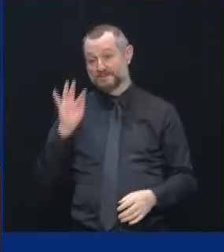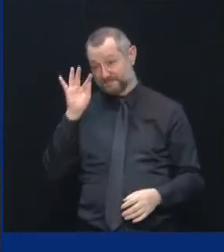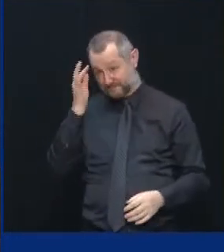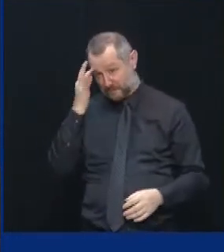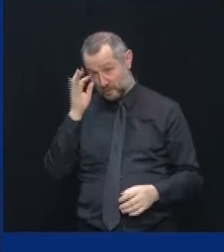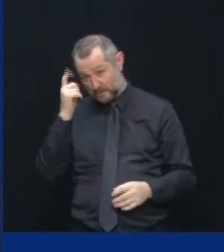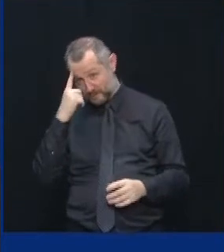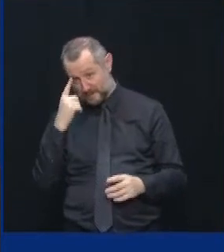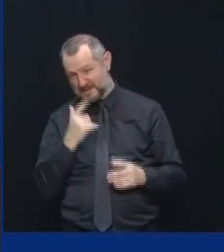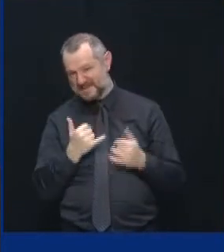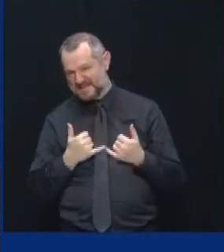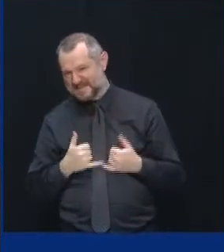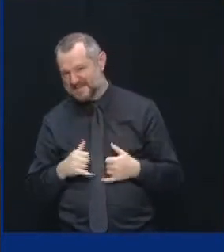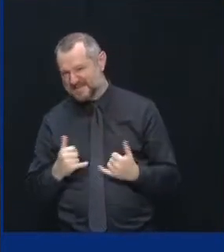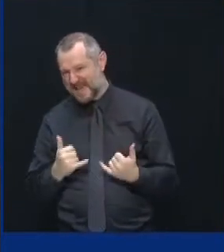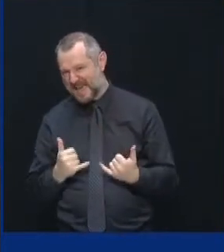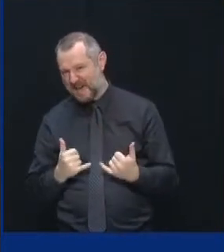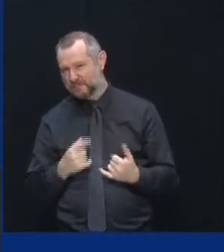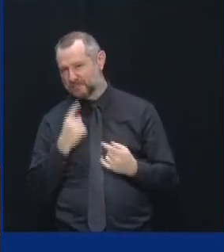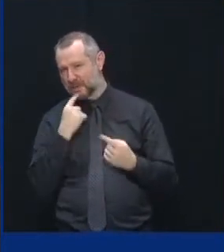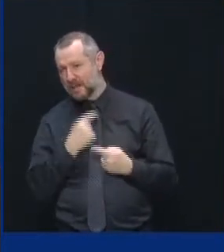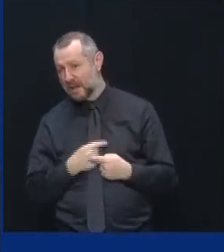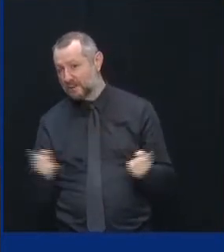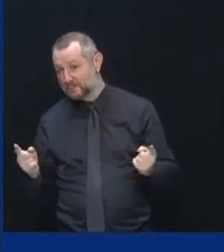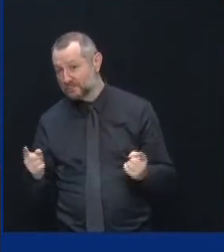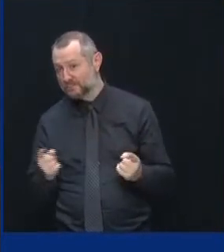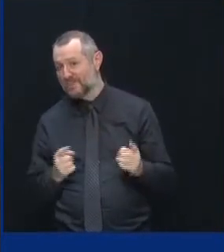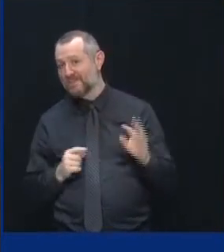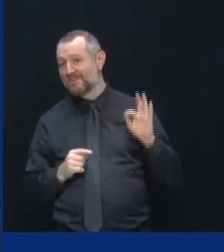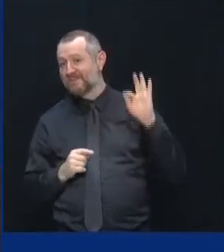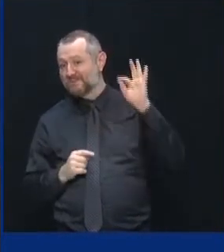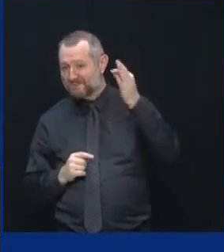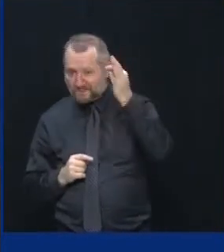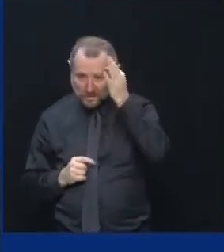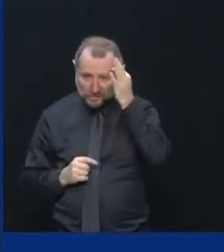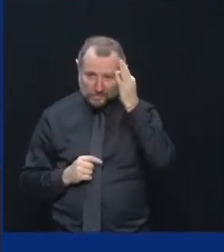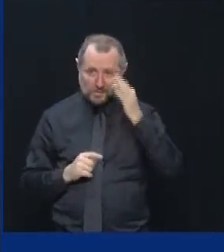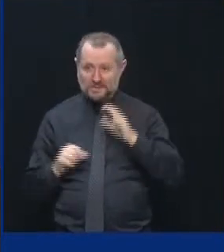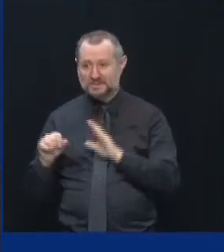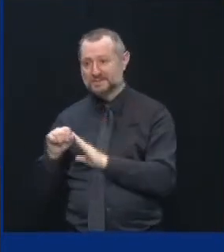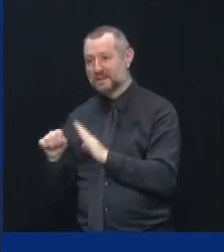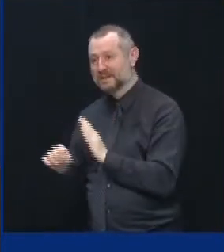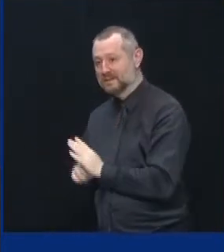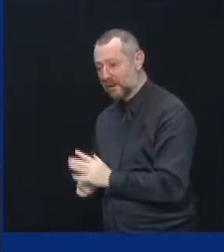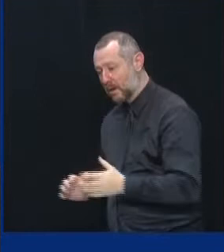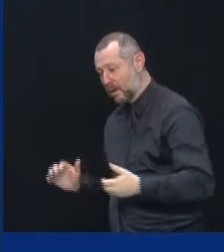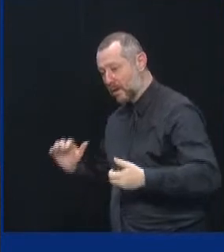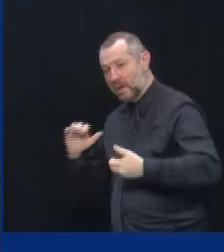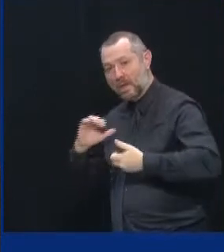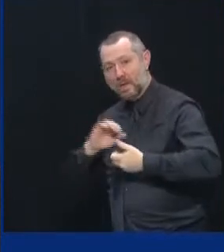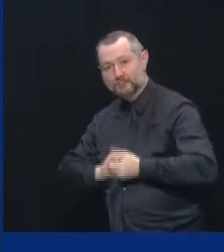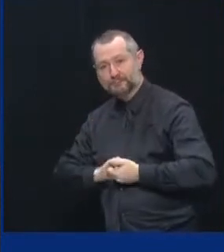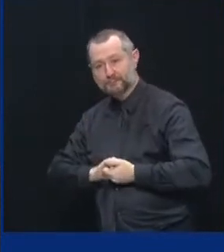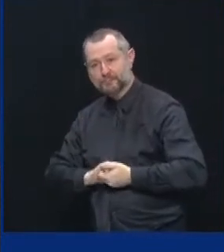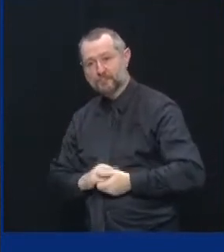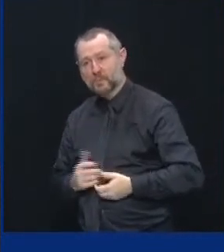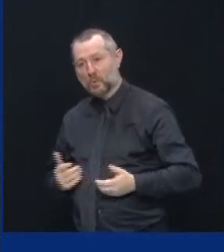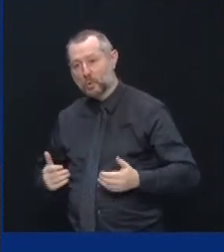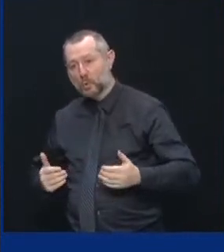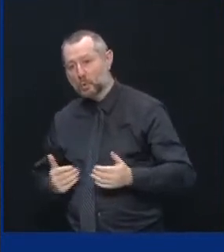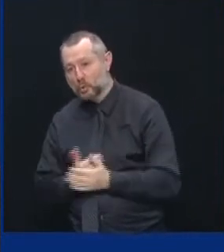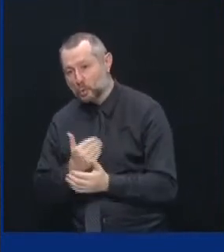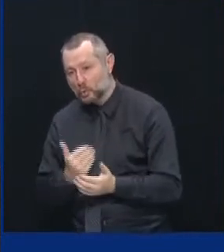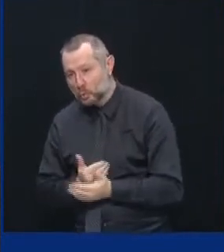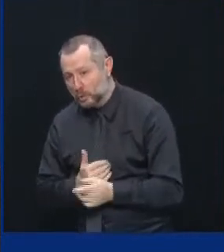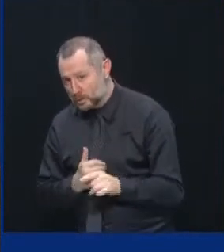today announced federal state efforts, which are new and which are welcome, which are for socially